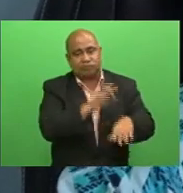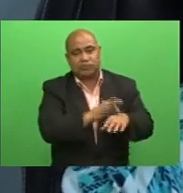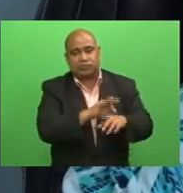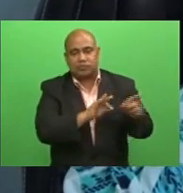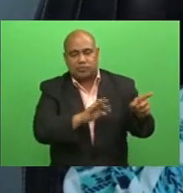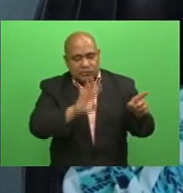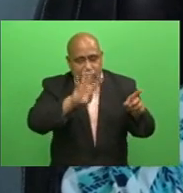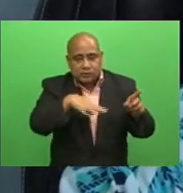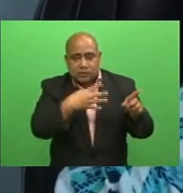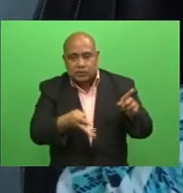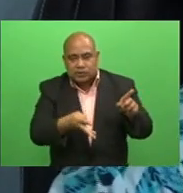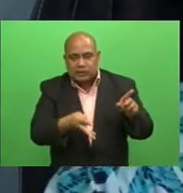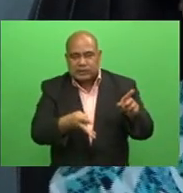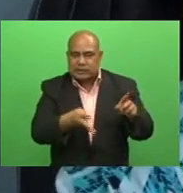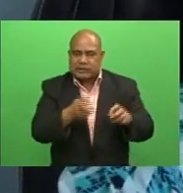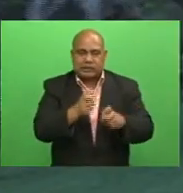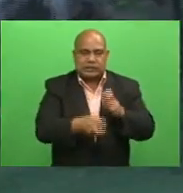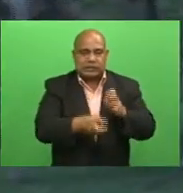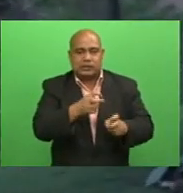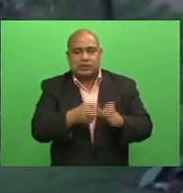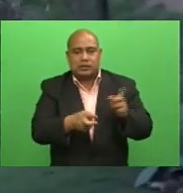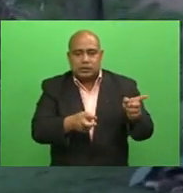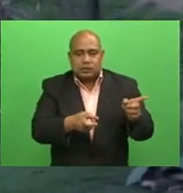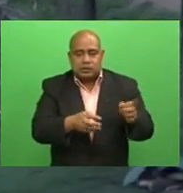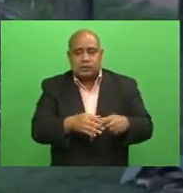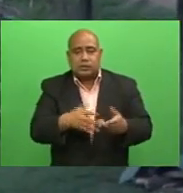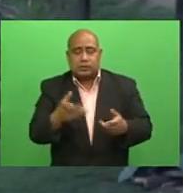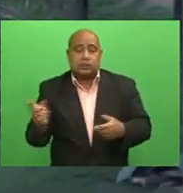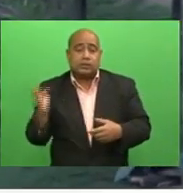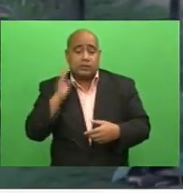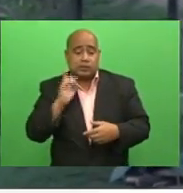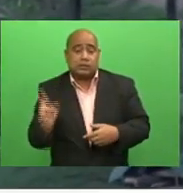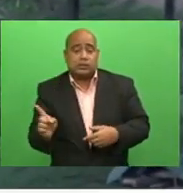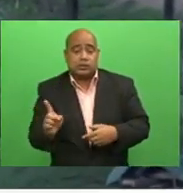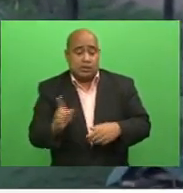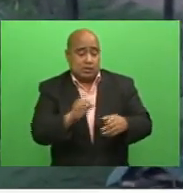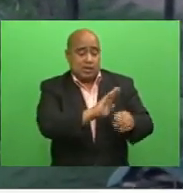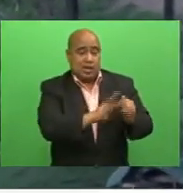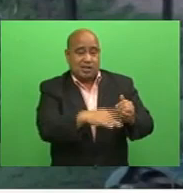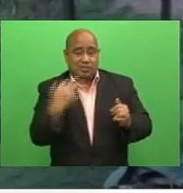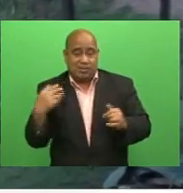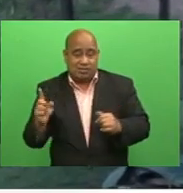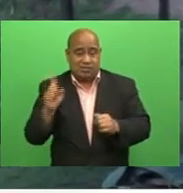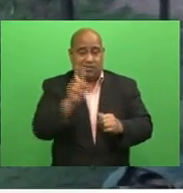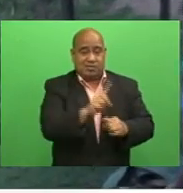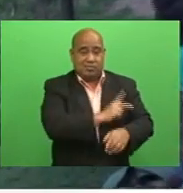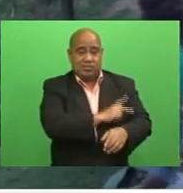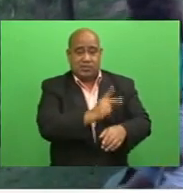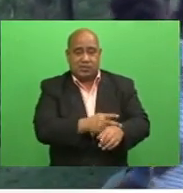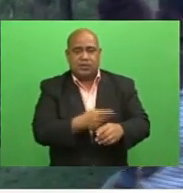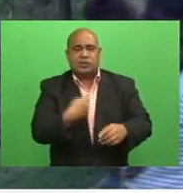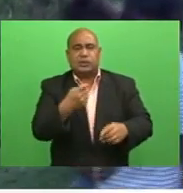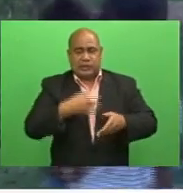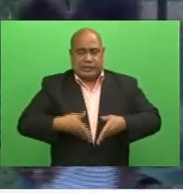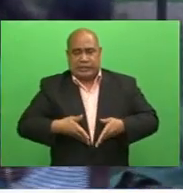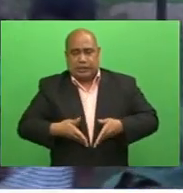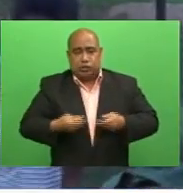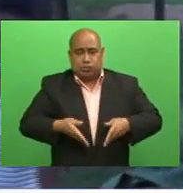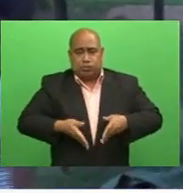of the pregnancy, and so when they come at the the last stages, and then when the time for them to give birth, there's